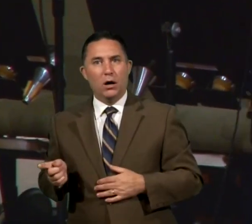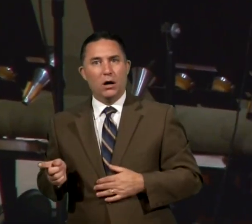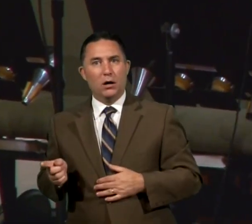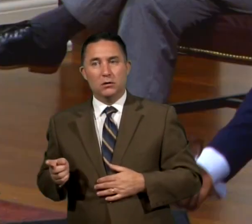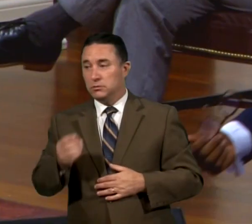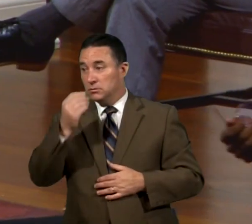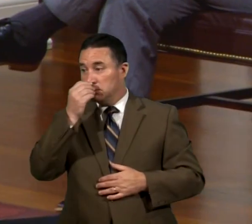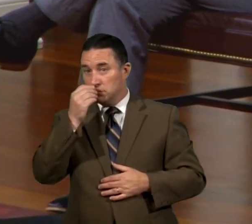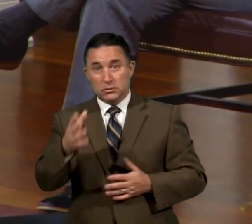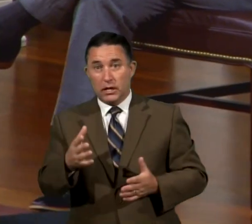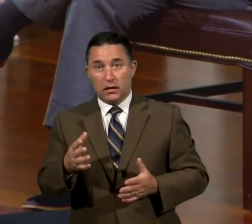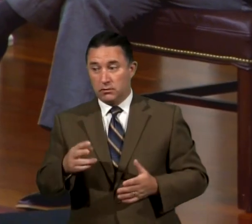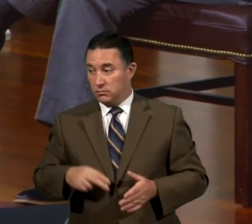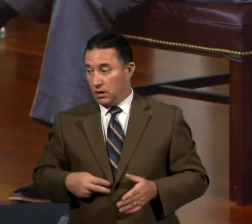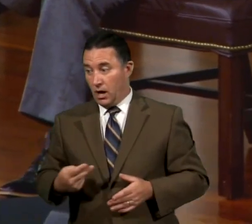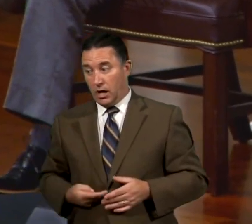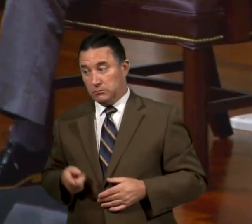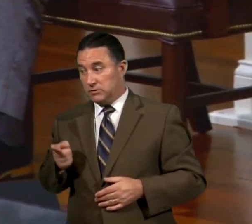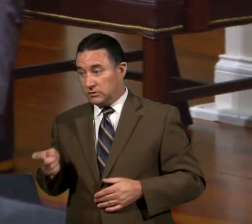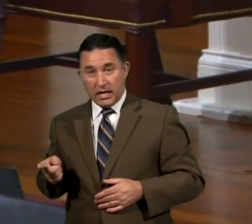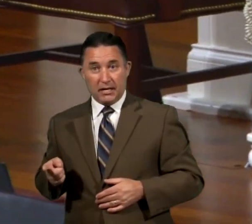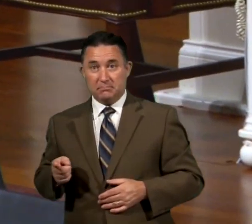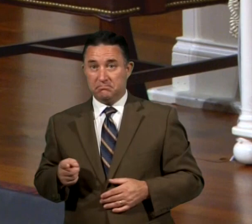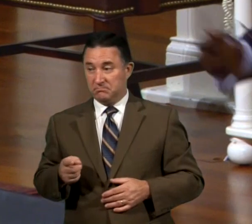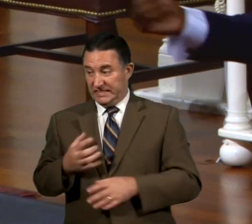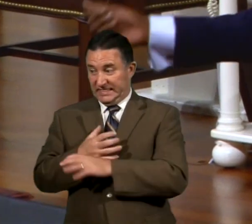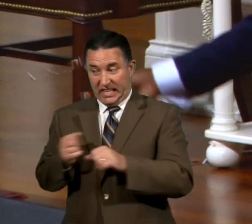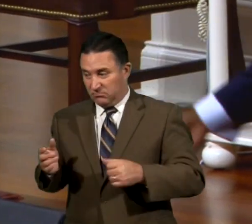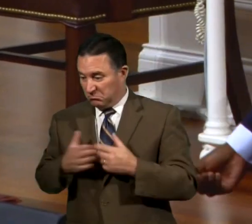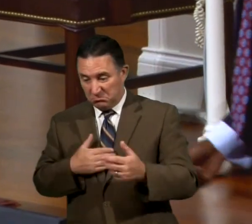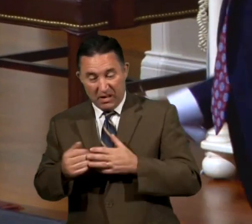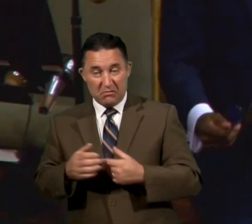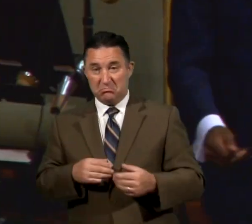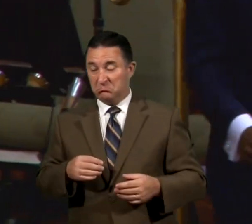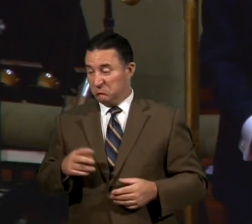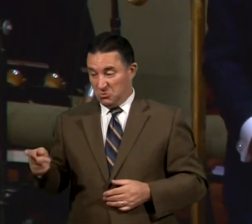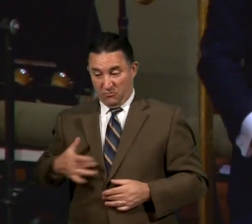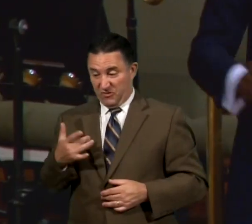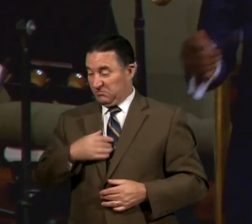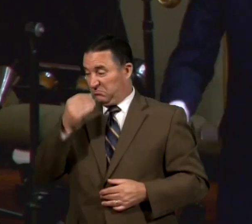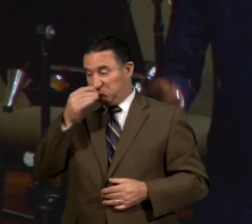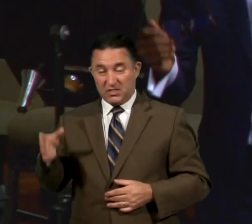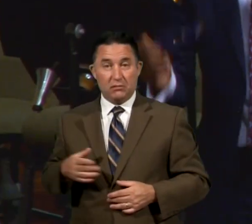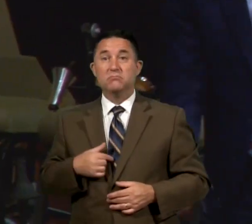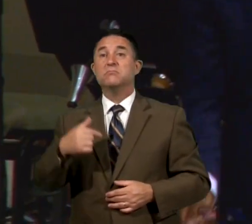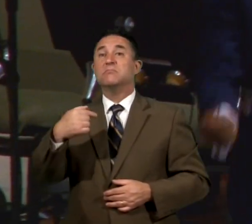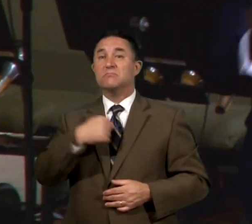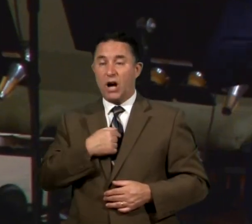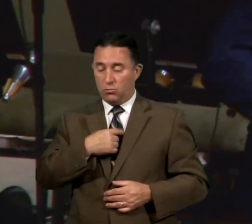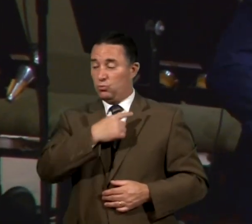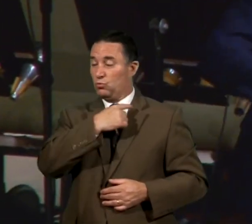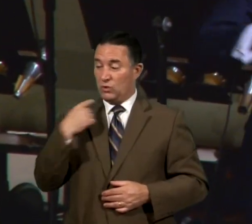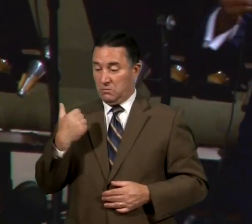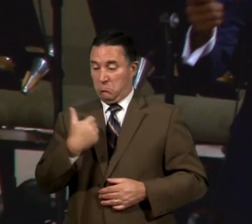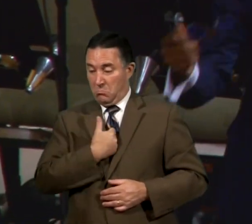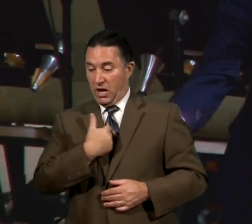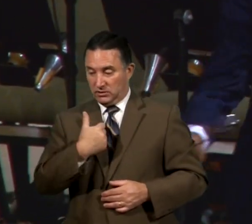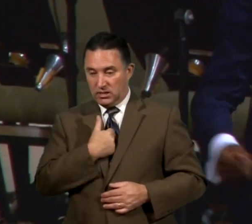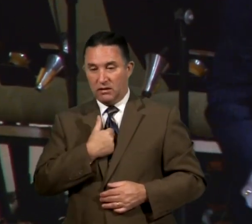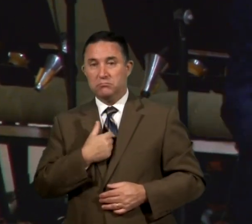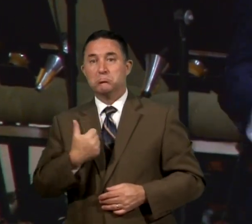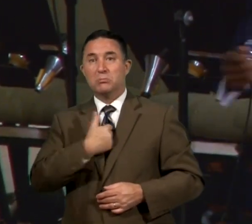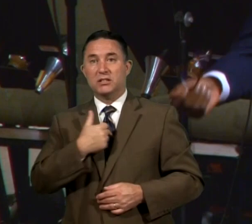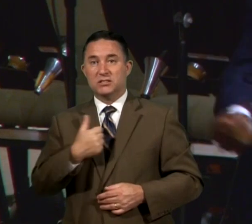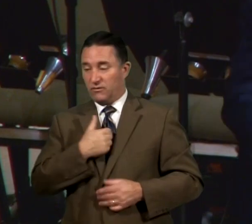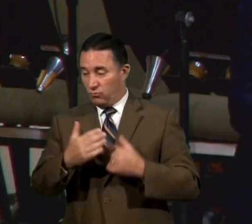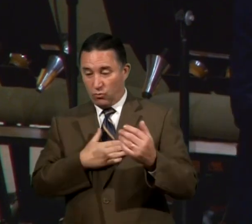don't care how upset they might get with you saving them. You don't care about how it makes them feel. You're saying, no, I'm going to put myself, I'm going to throw